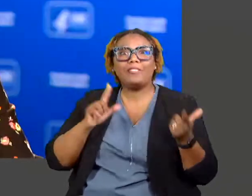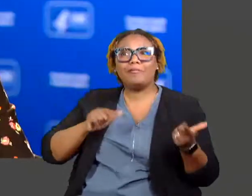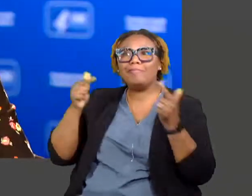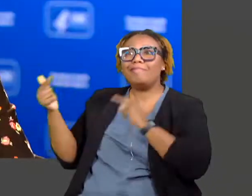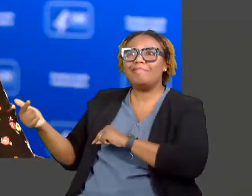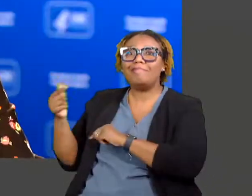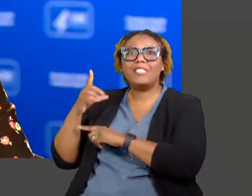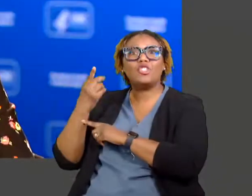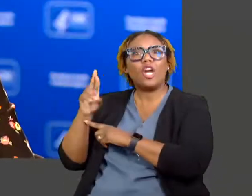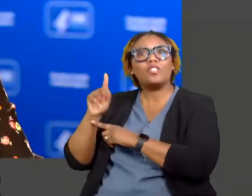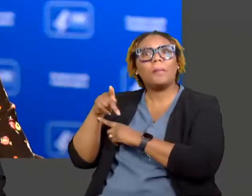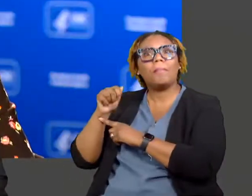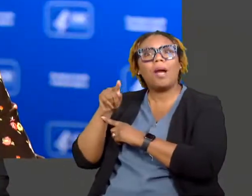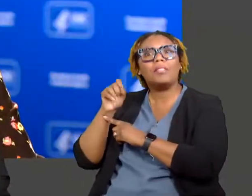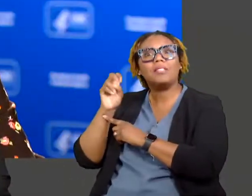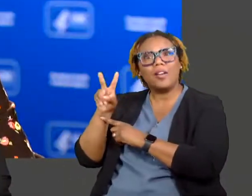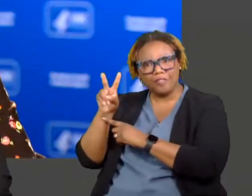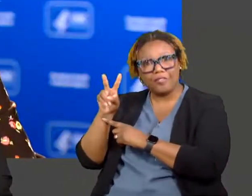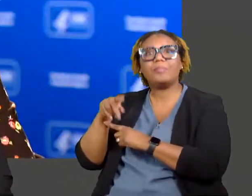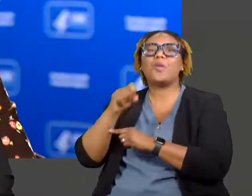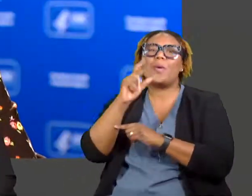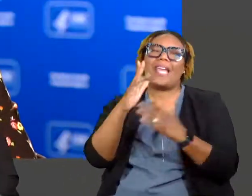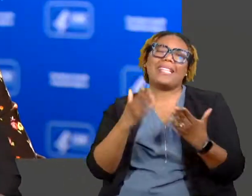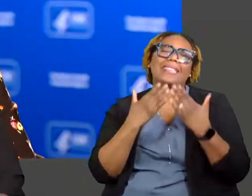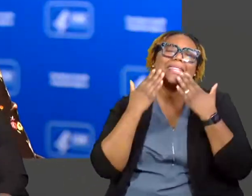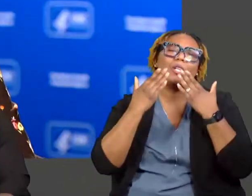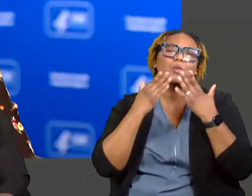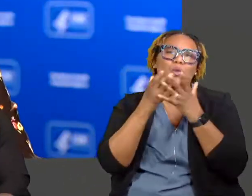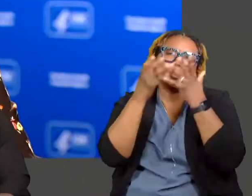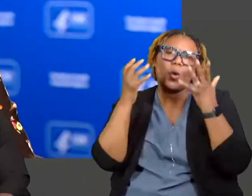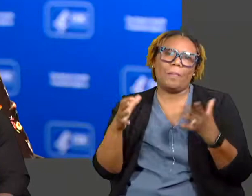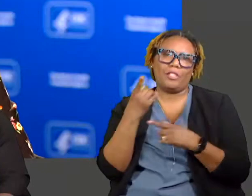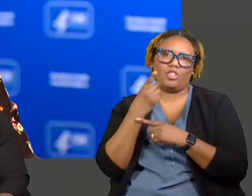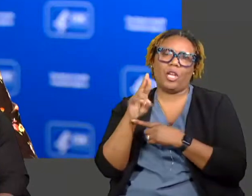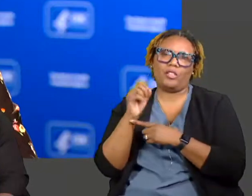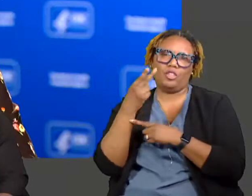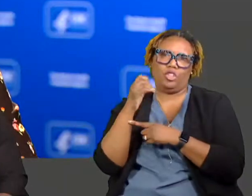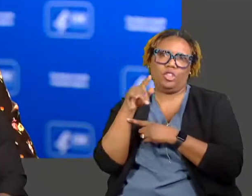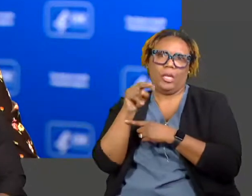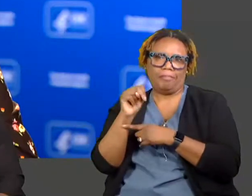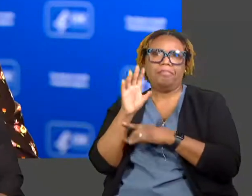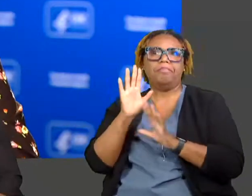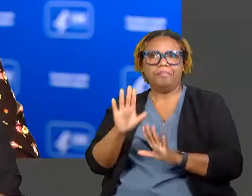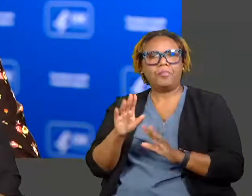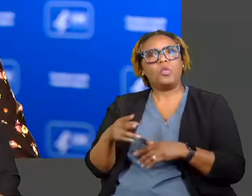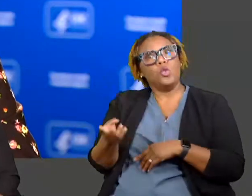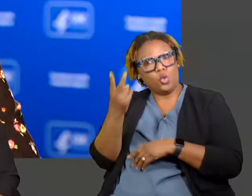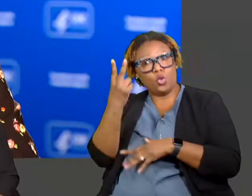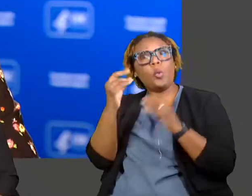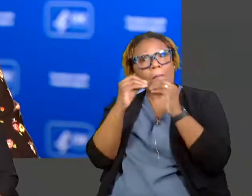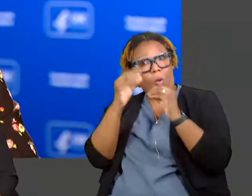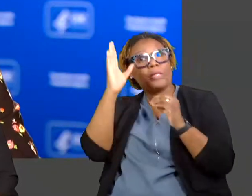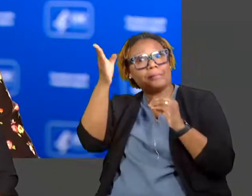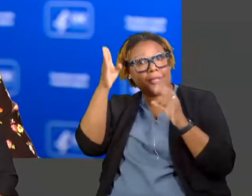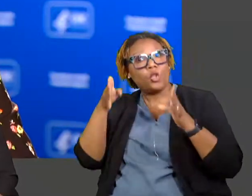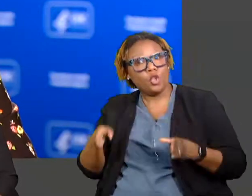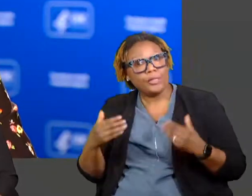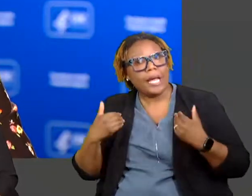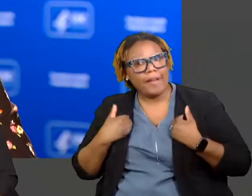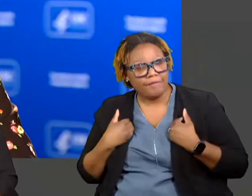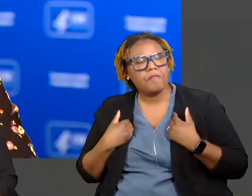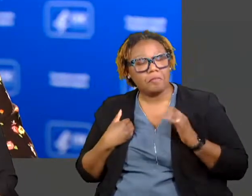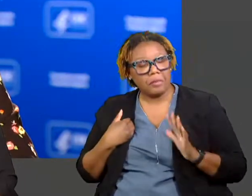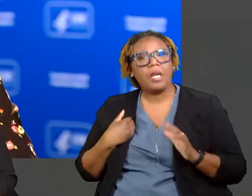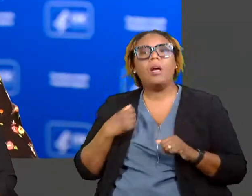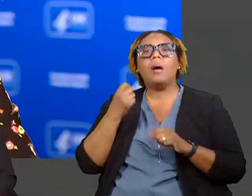to you. Thank you so much, Dr. Shah. Before we hear from our two remaining speakers, I'd like to spend some